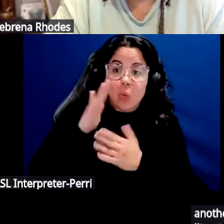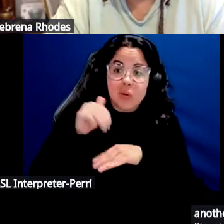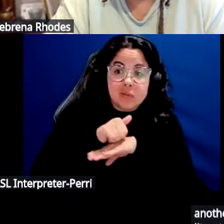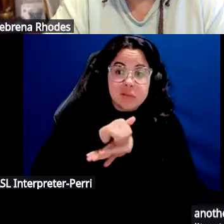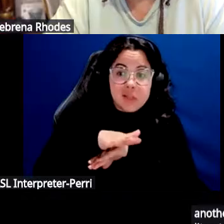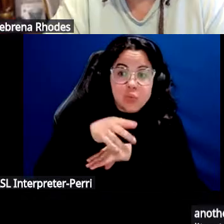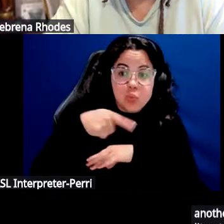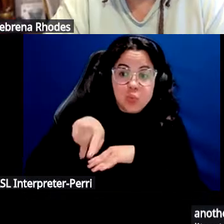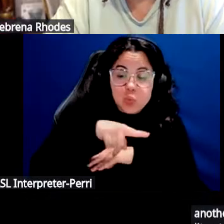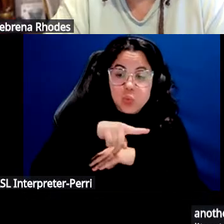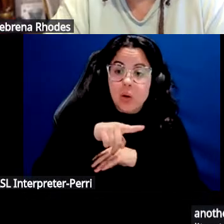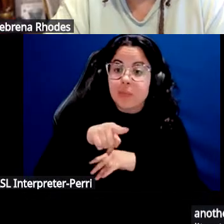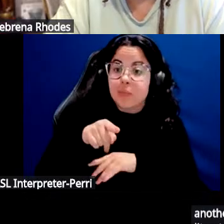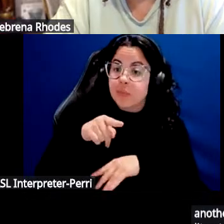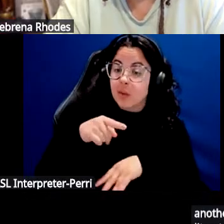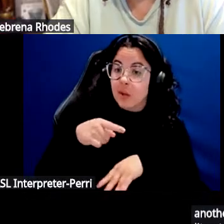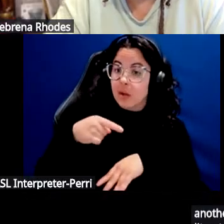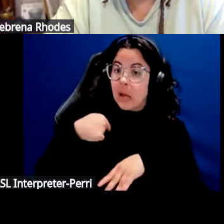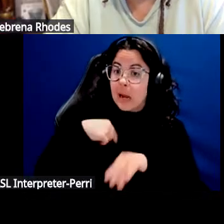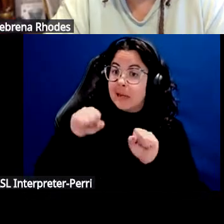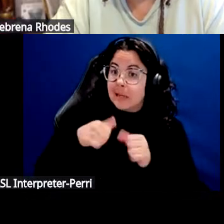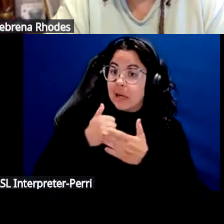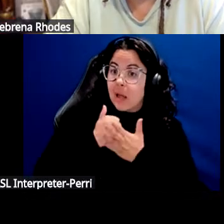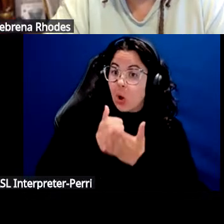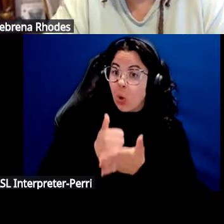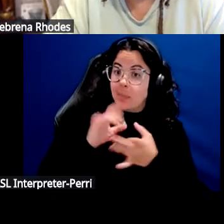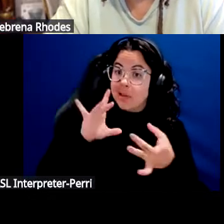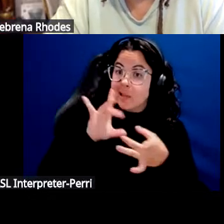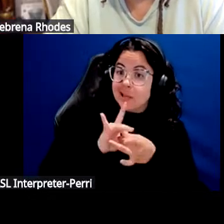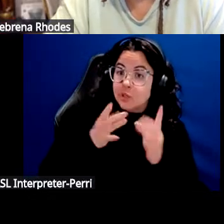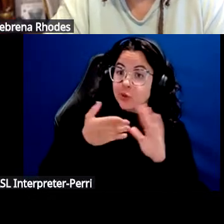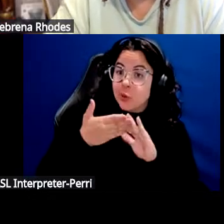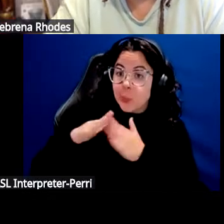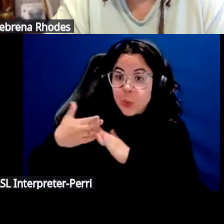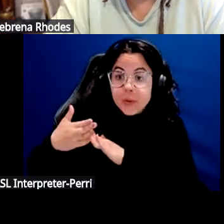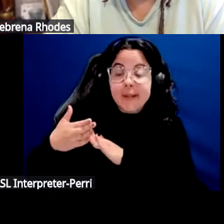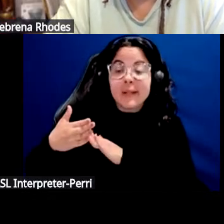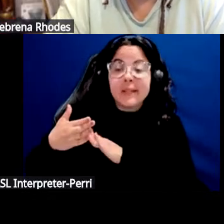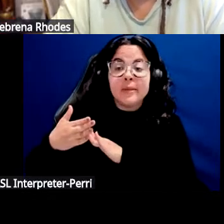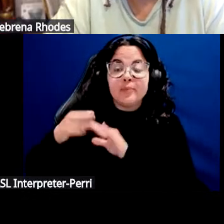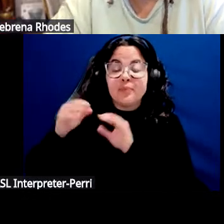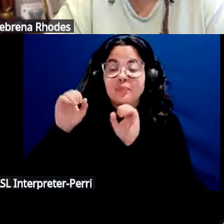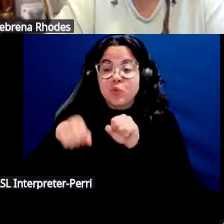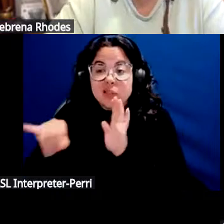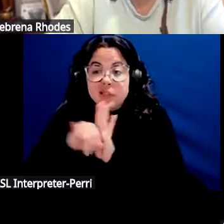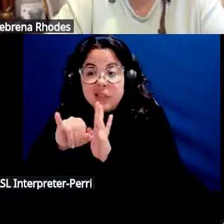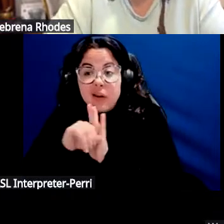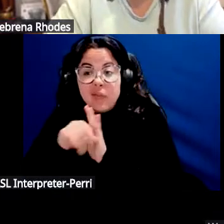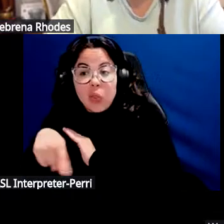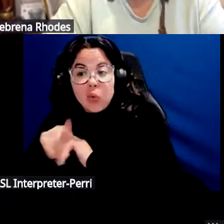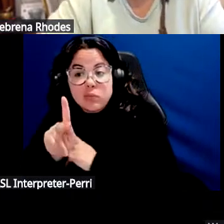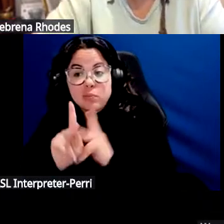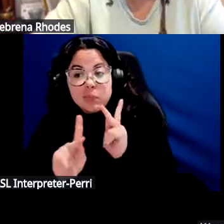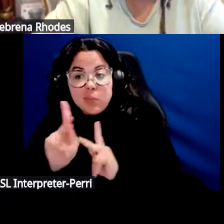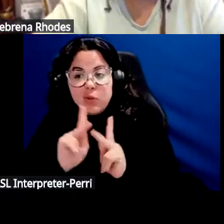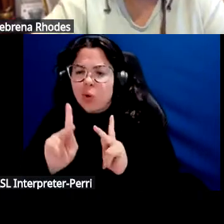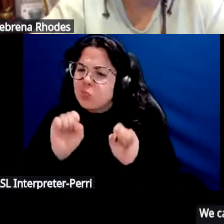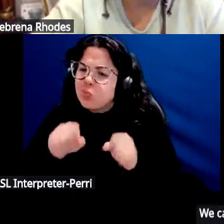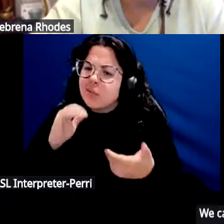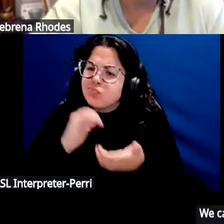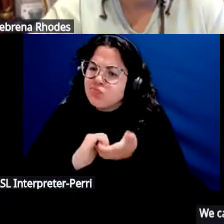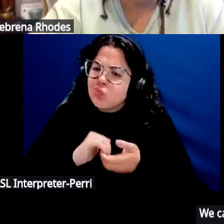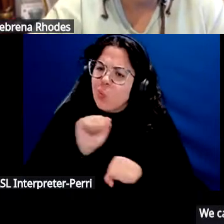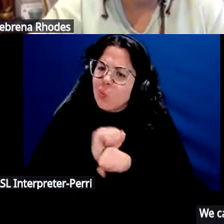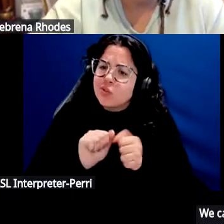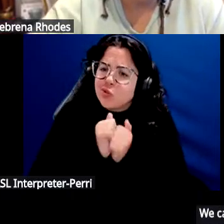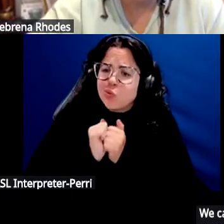Also, I can help with connecting the community. We can identify those, so Yep. we can just work together.